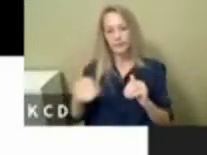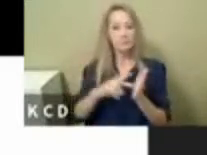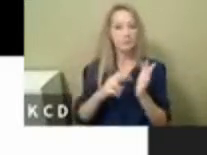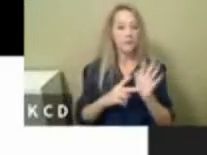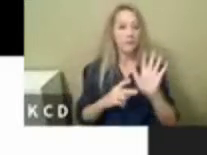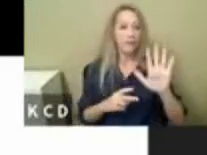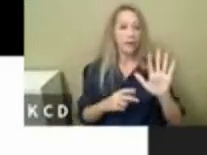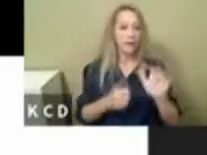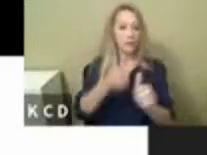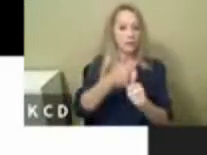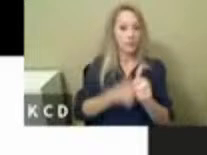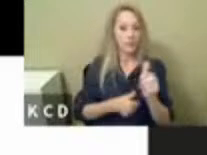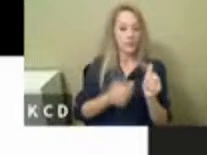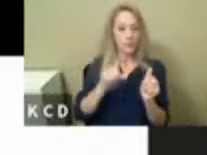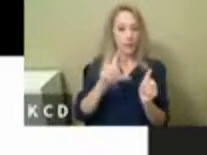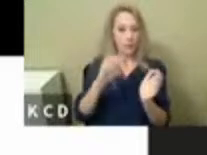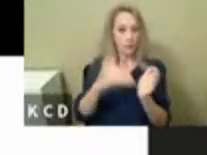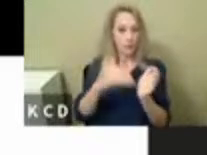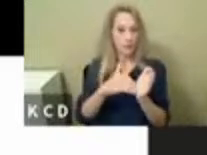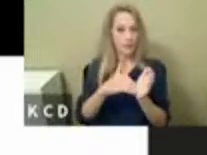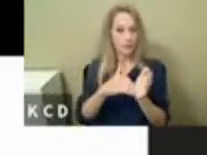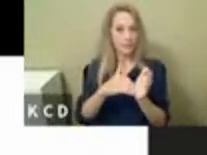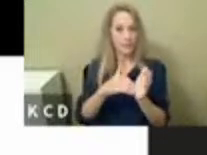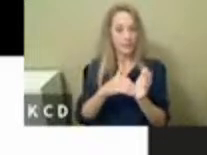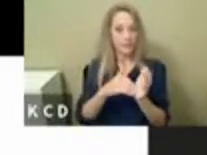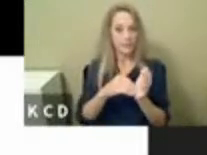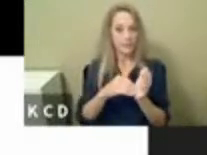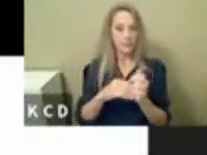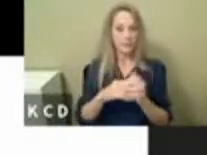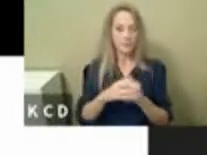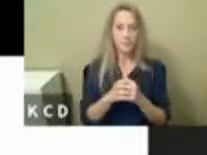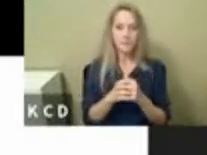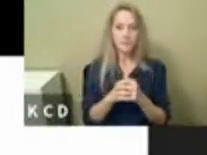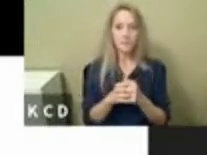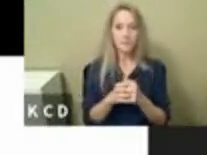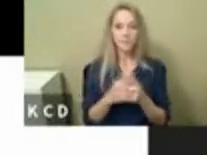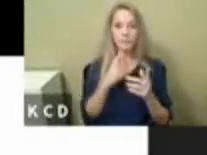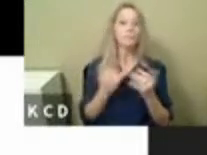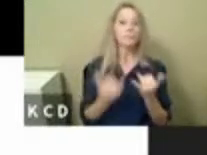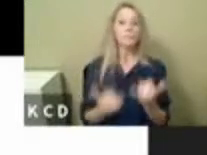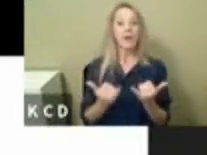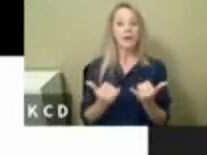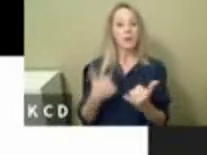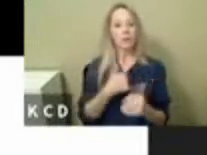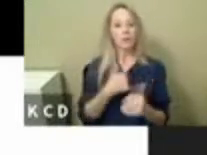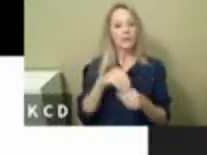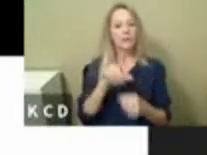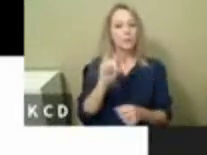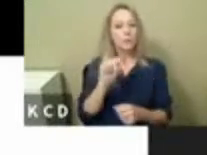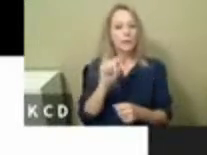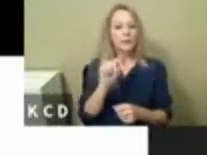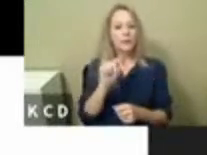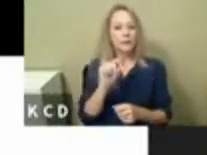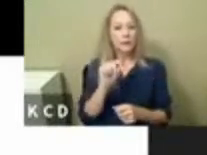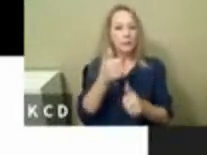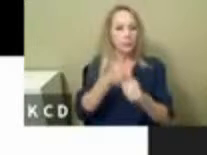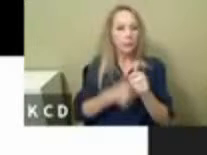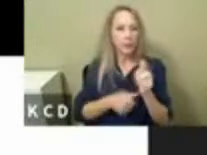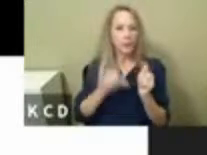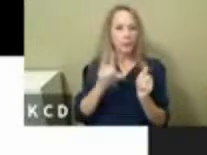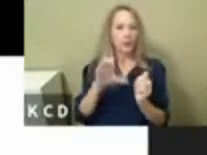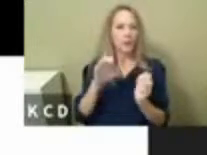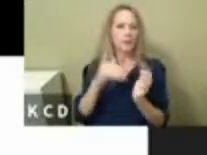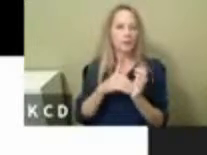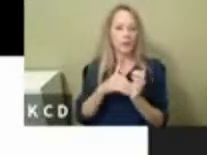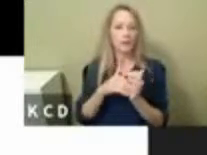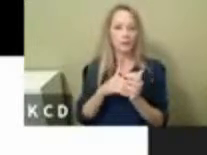and 10 per 100. And you'll notice, so this right now we're in the 20s per 100,000. So, we're twice what we